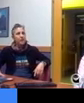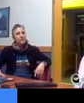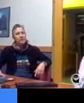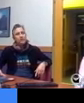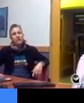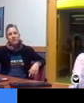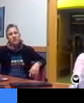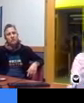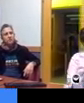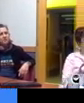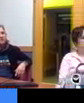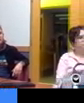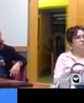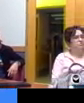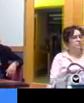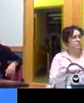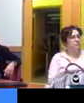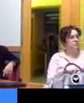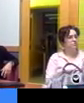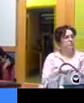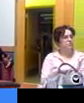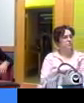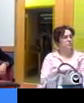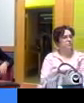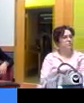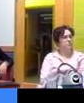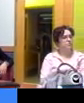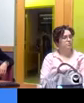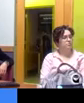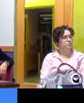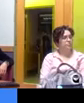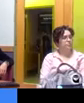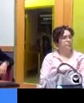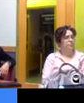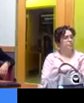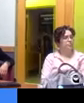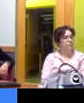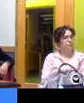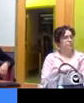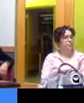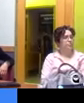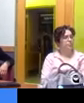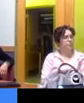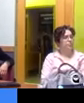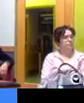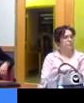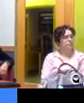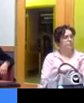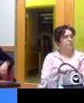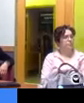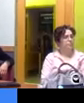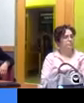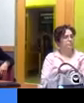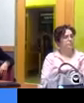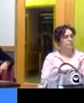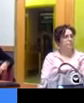follow-up, gynecologic visits broadly, and then STI testing and treatment. And then PrEP stands for